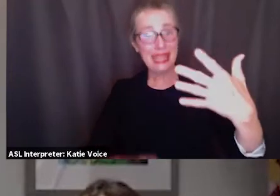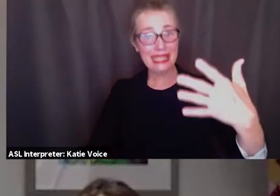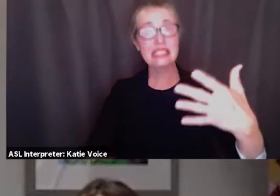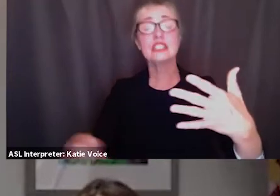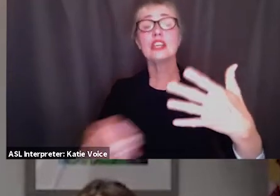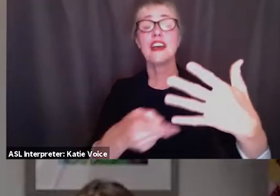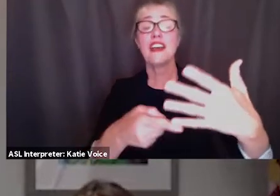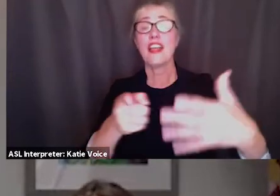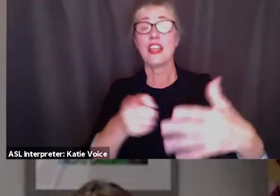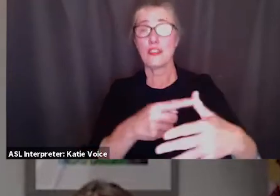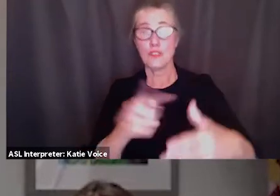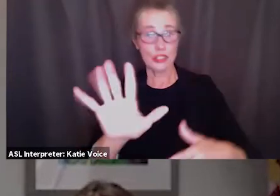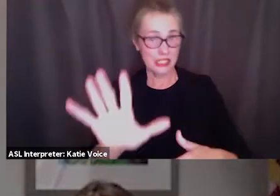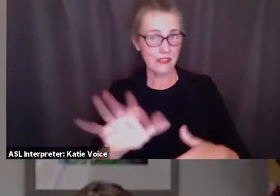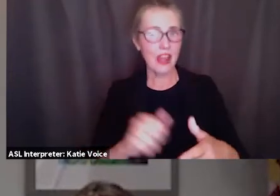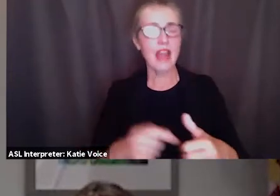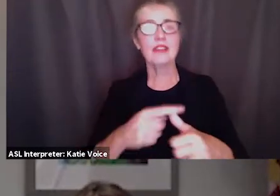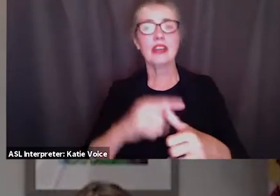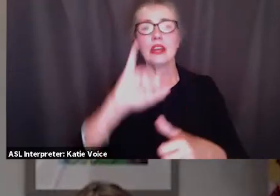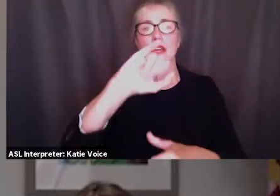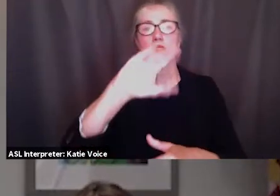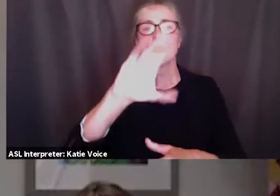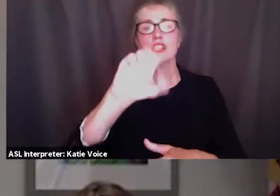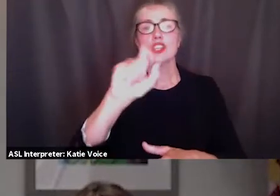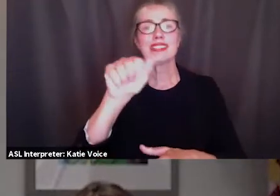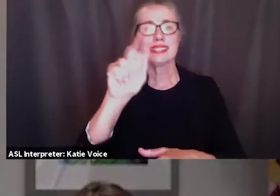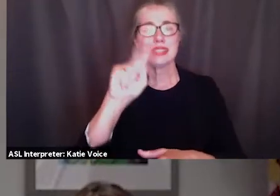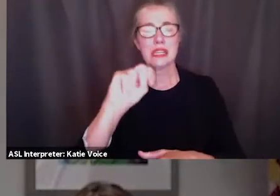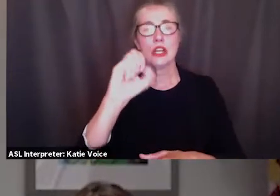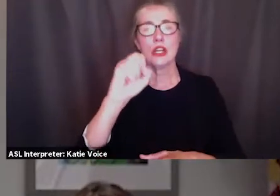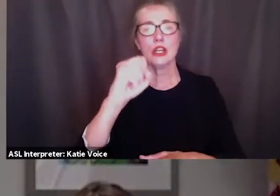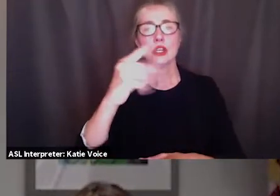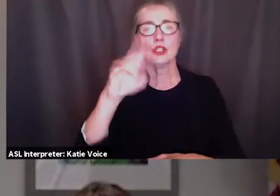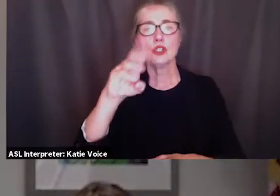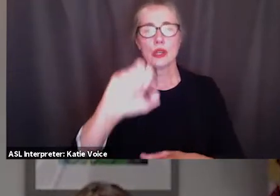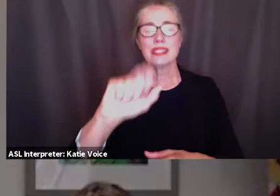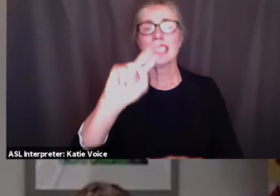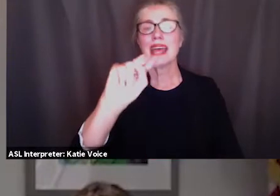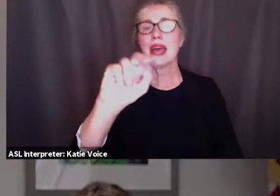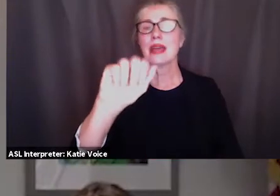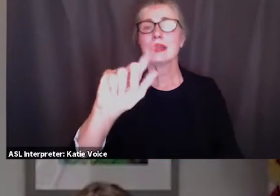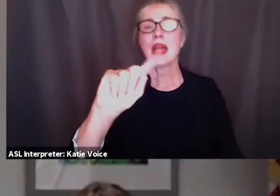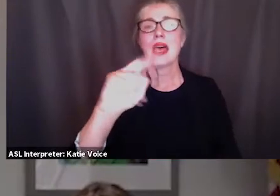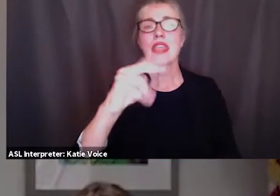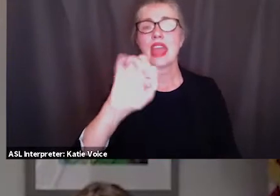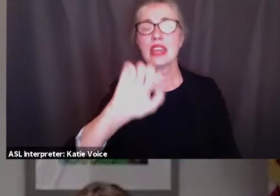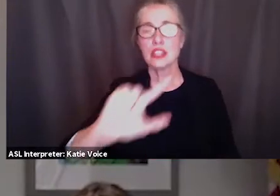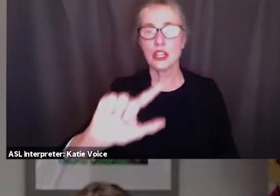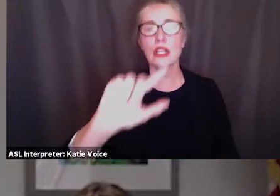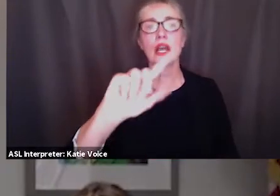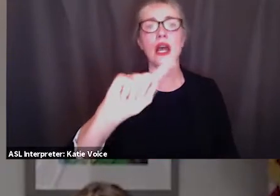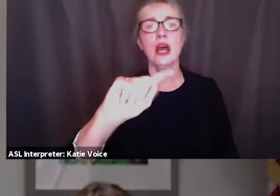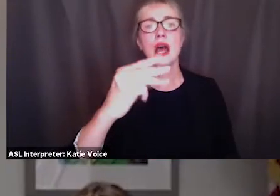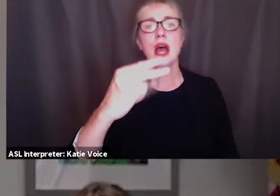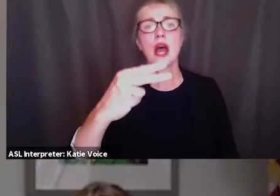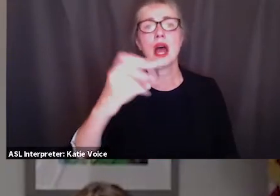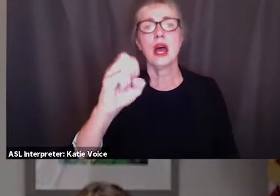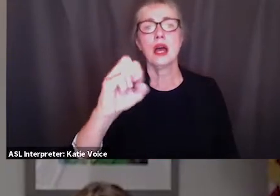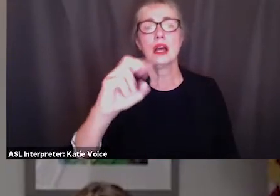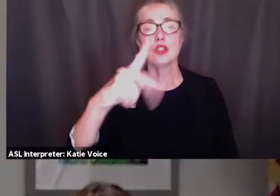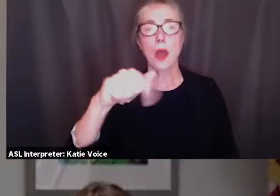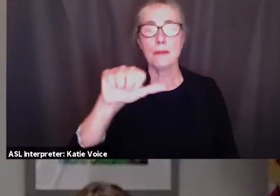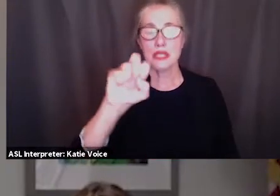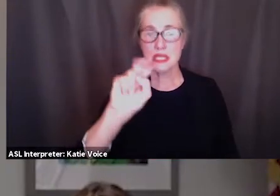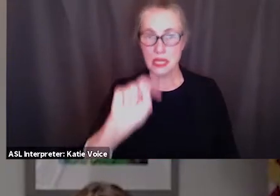5. Justin Shores, Nathaniel Thompson, Caitlin Thompson,